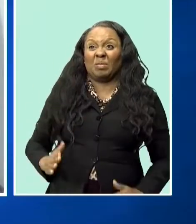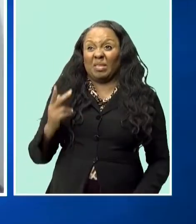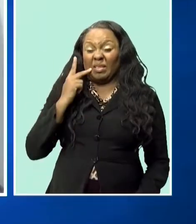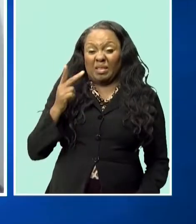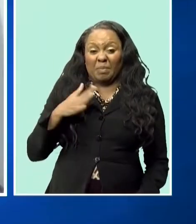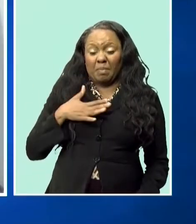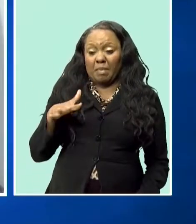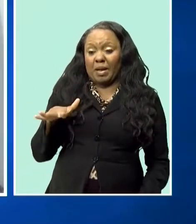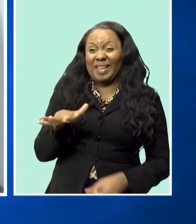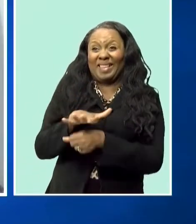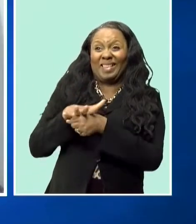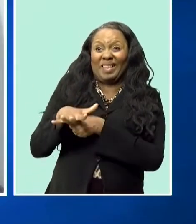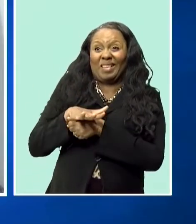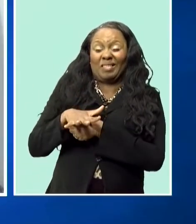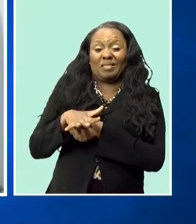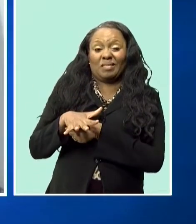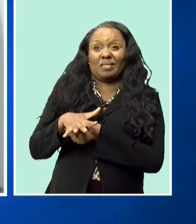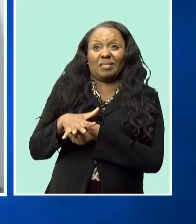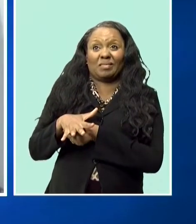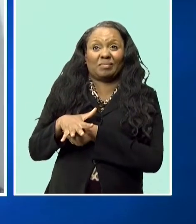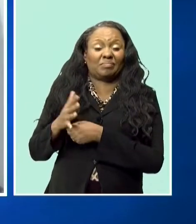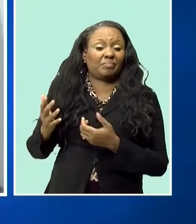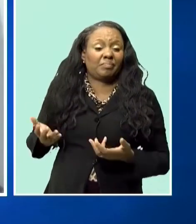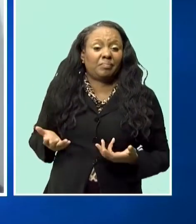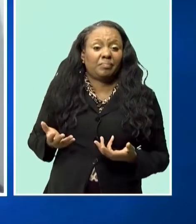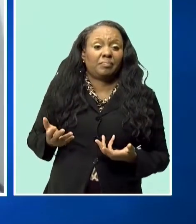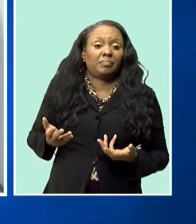area and across other areas are almost like